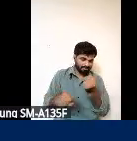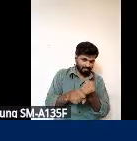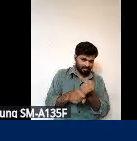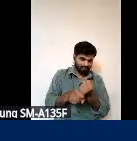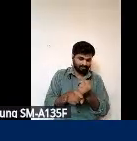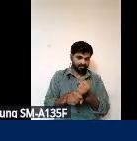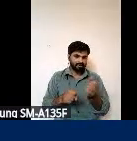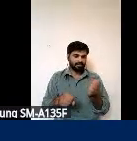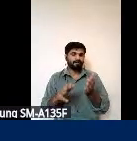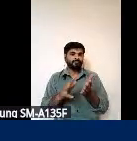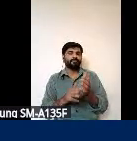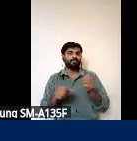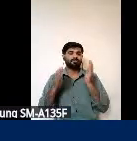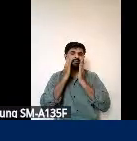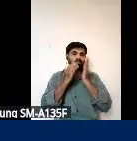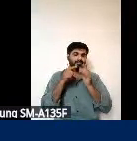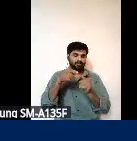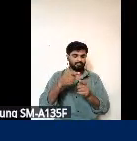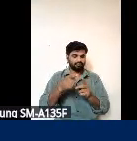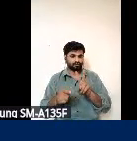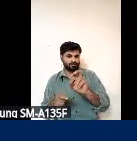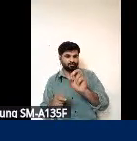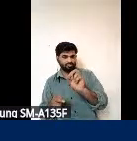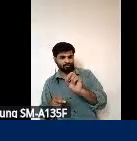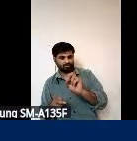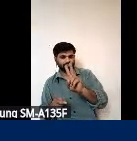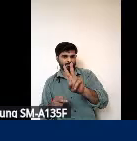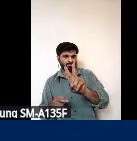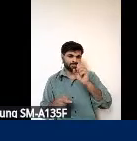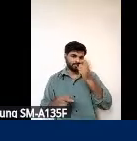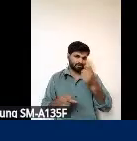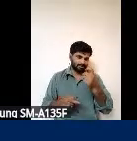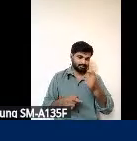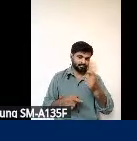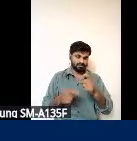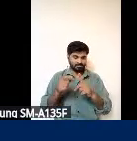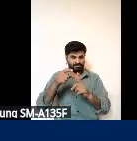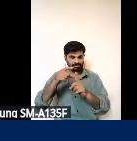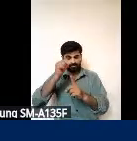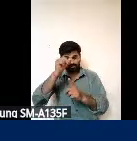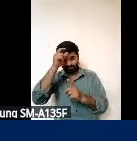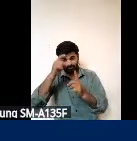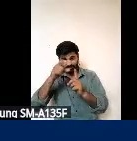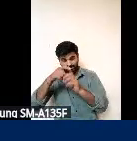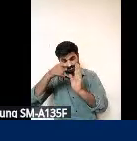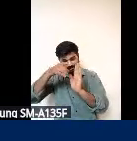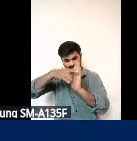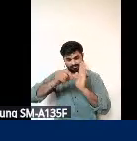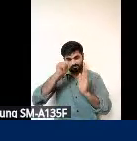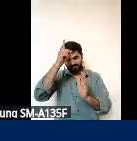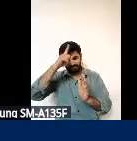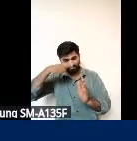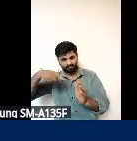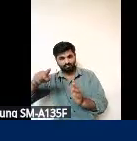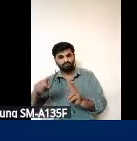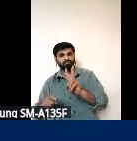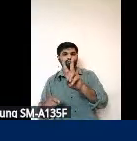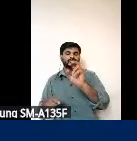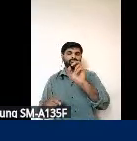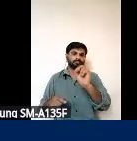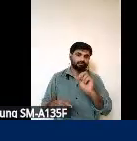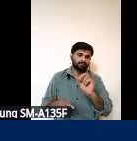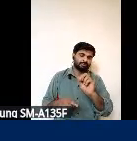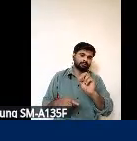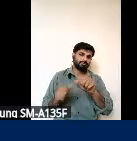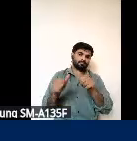census exercise is going to be data of India as on 12 a.m. 1st March 2027. And hence the